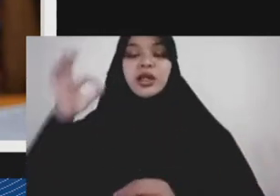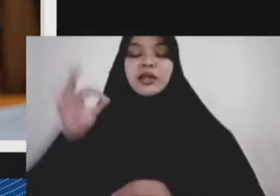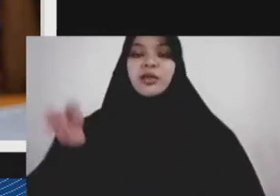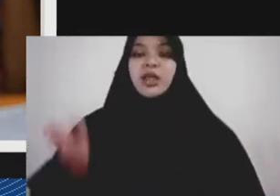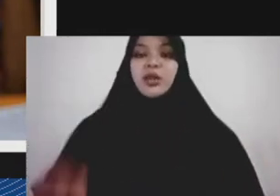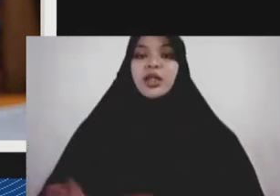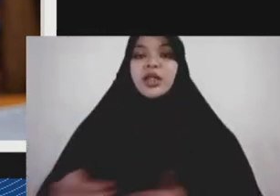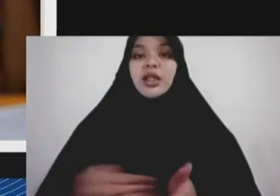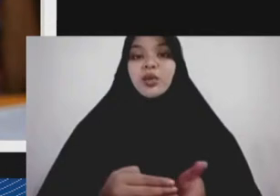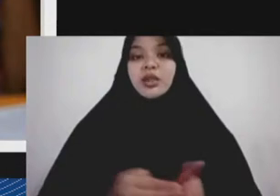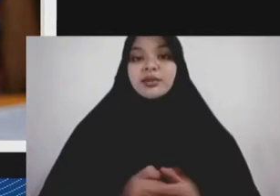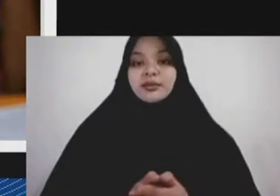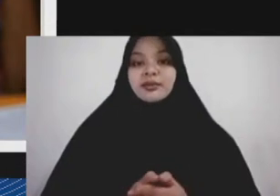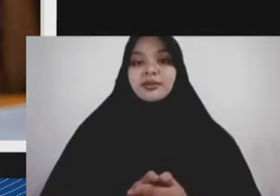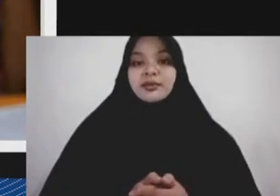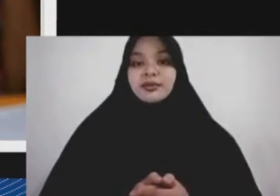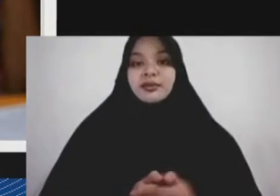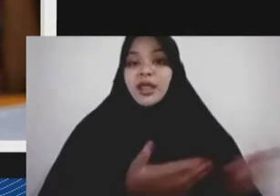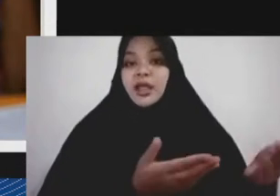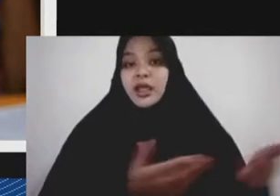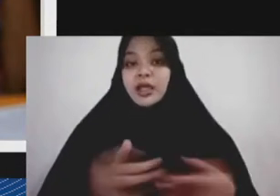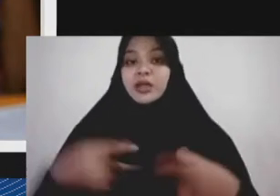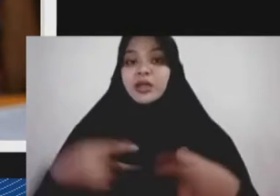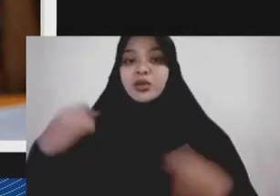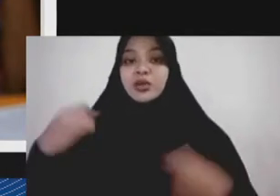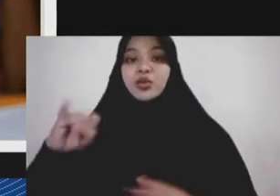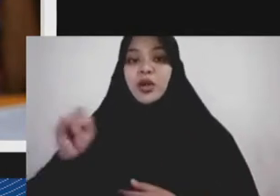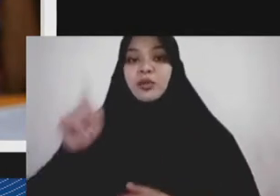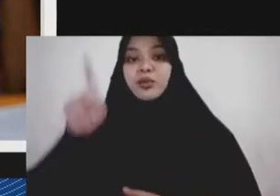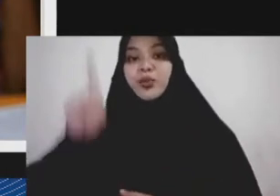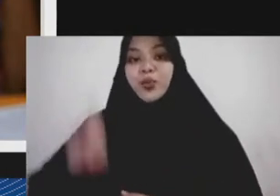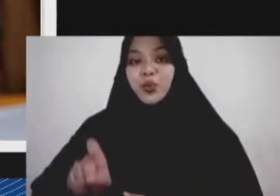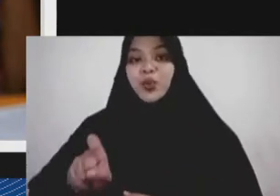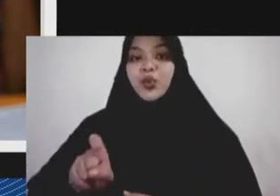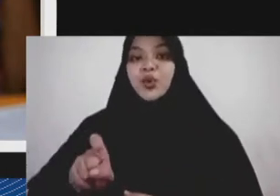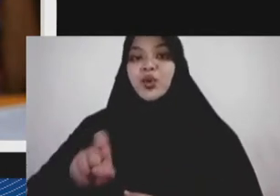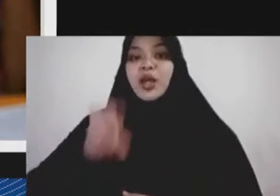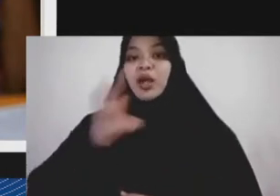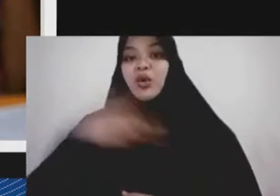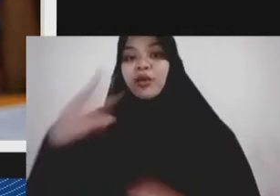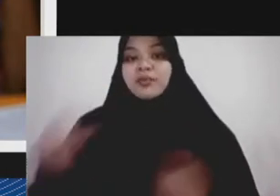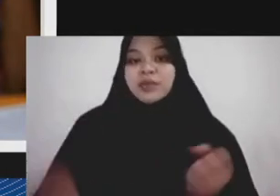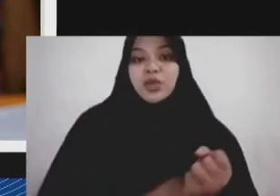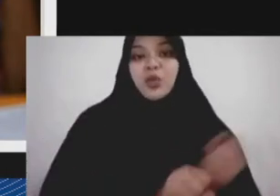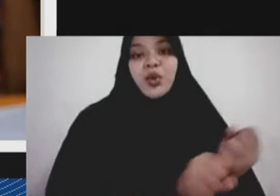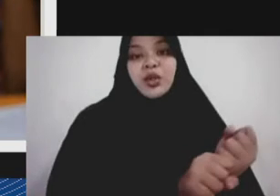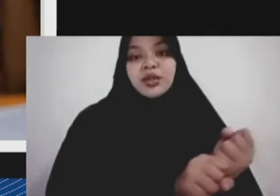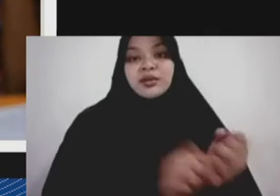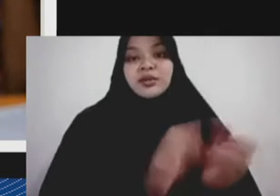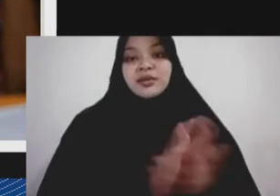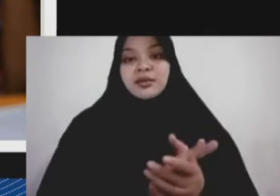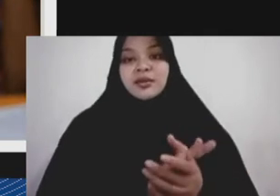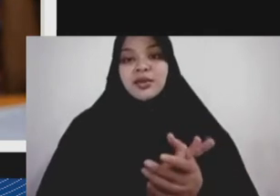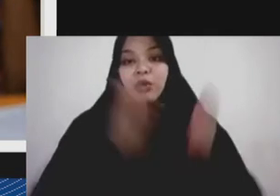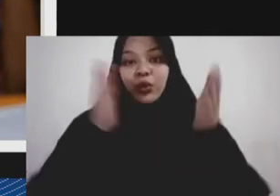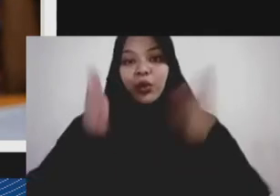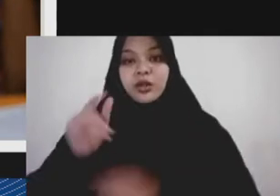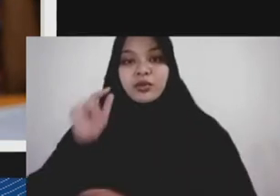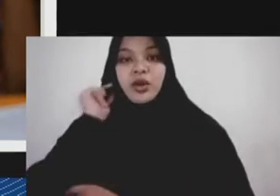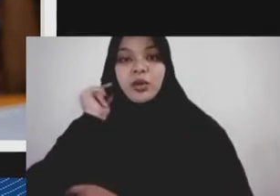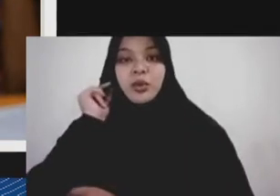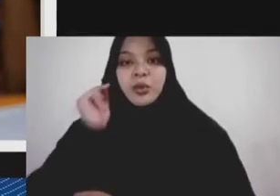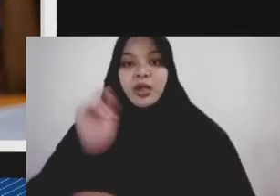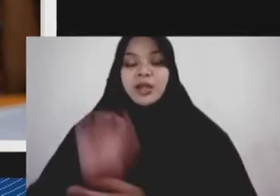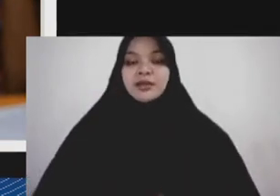We also believe that economic support can occur, but it needs to occur without creating